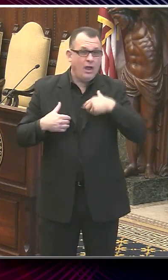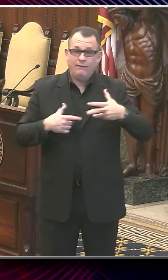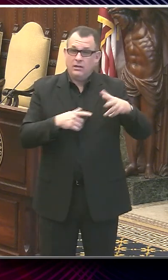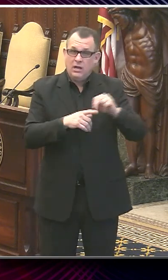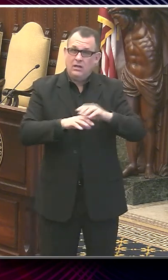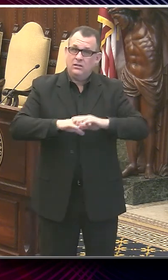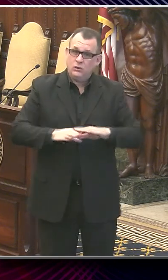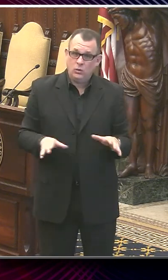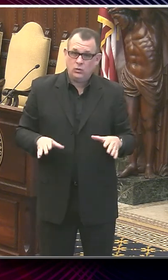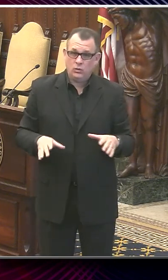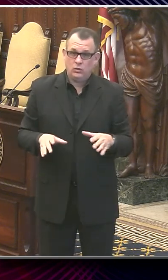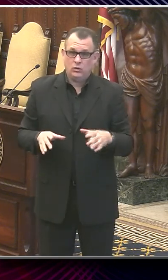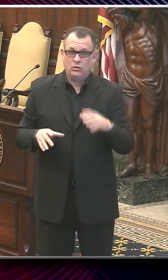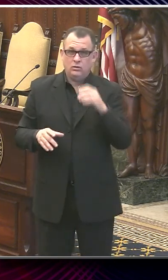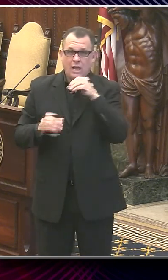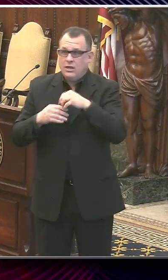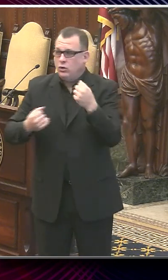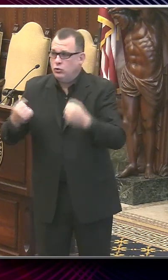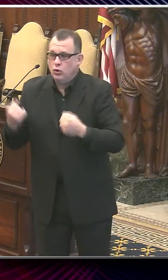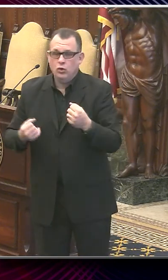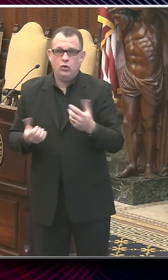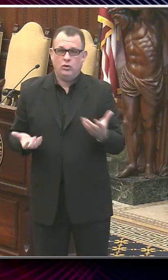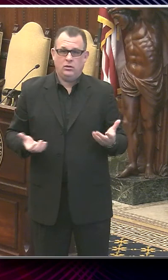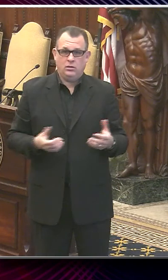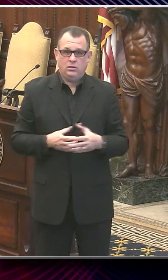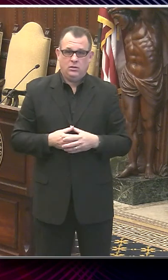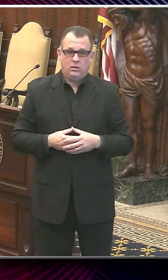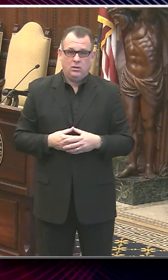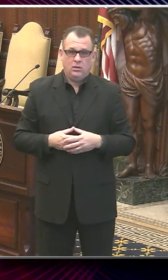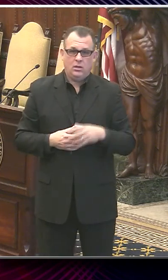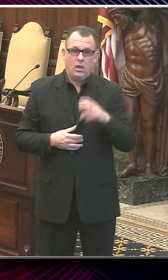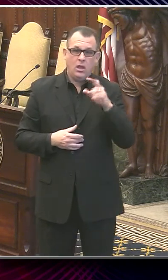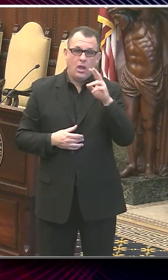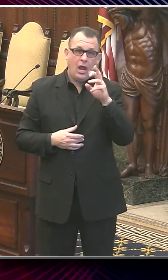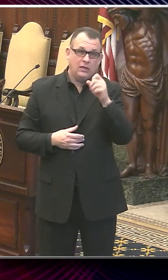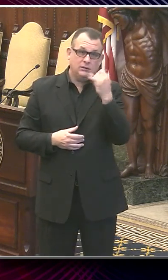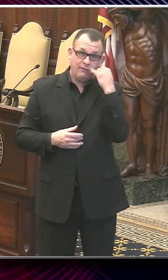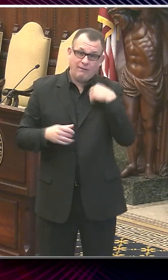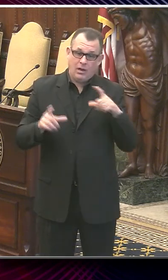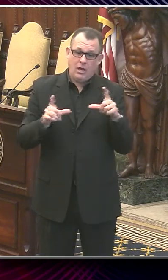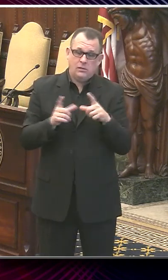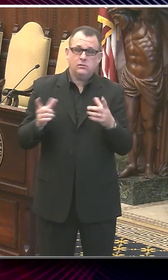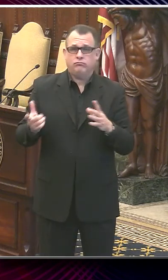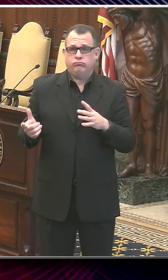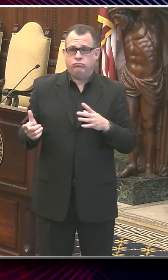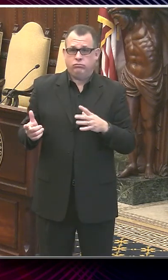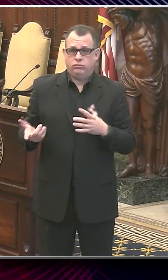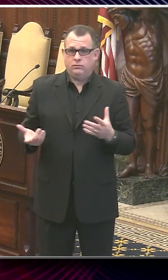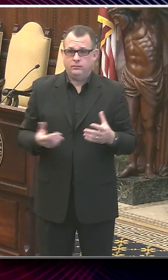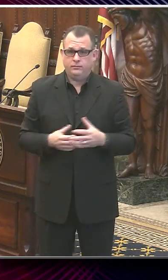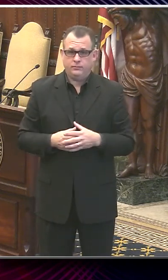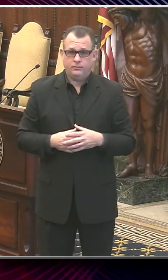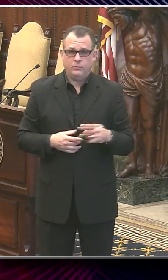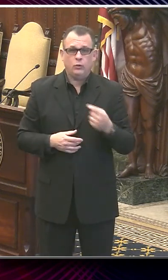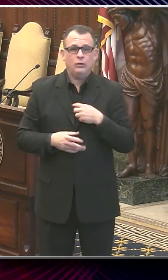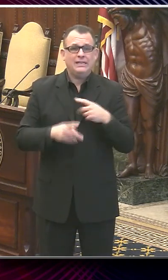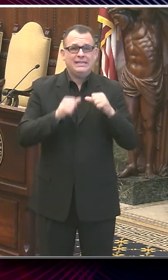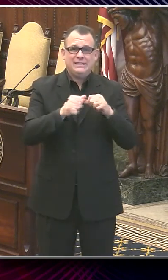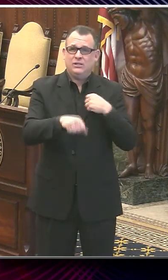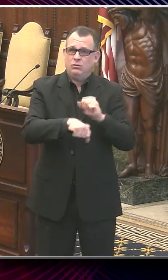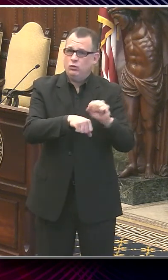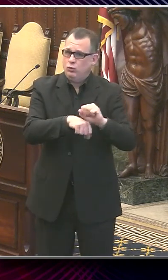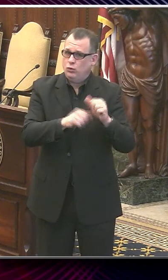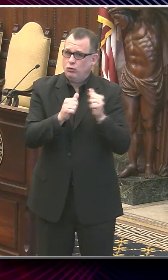in your car unless you have permission to do that. We're continuing working hard every